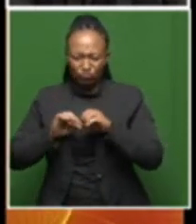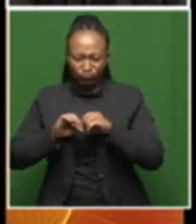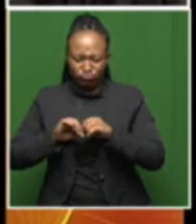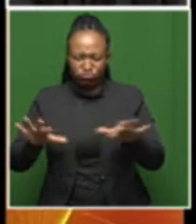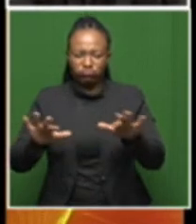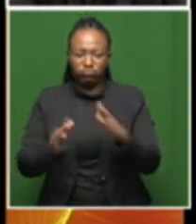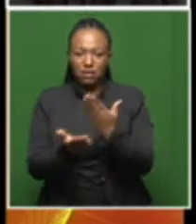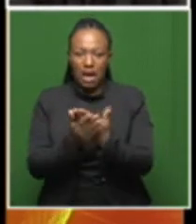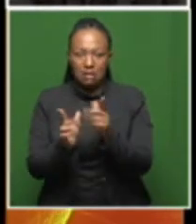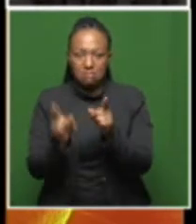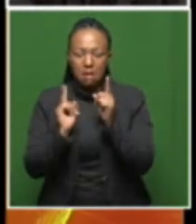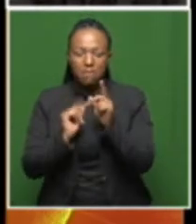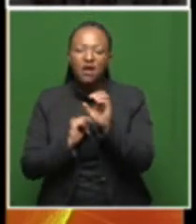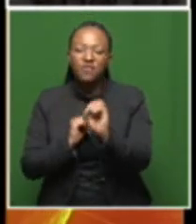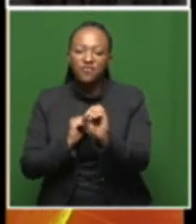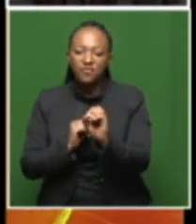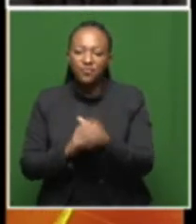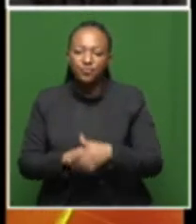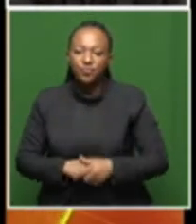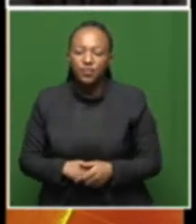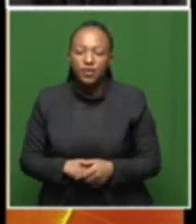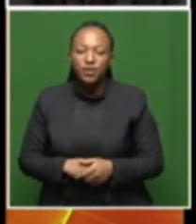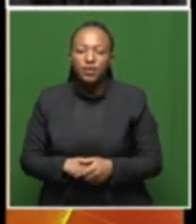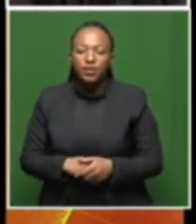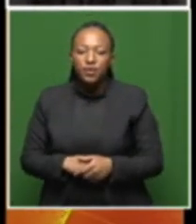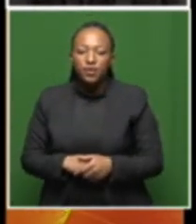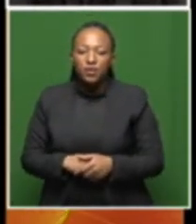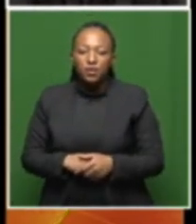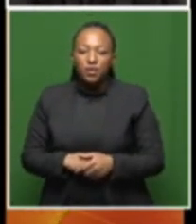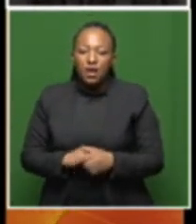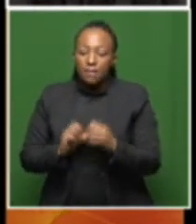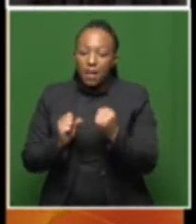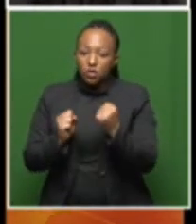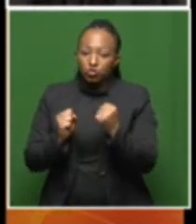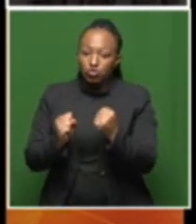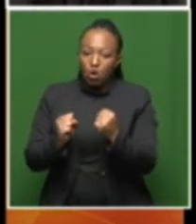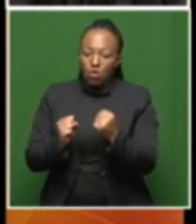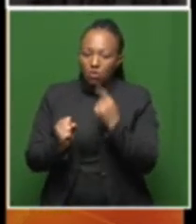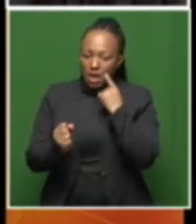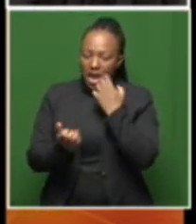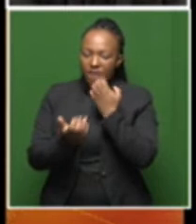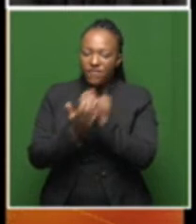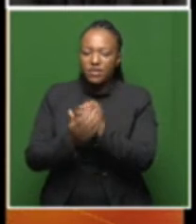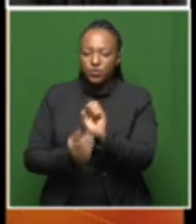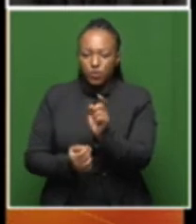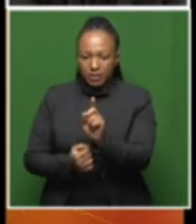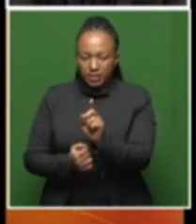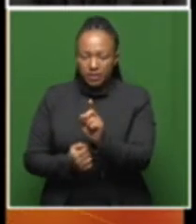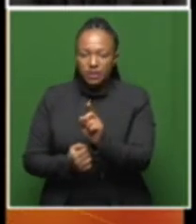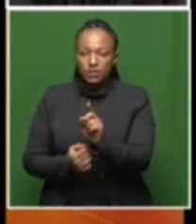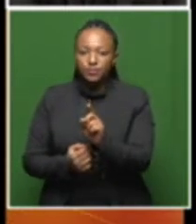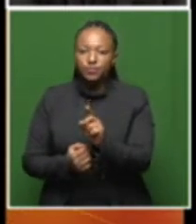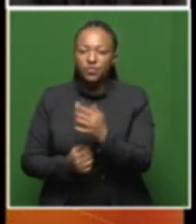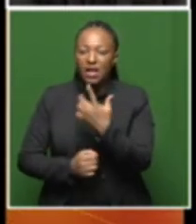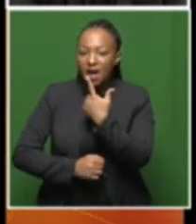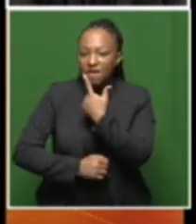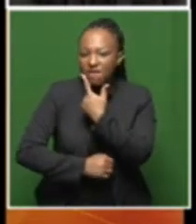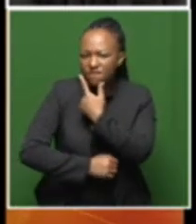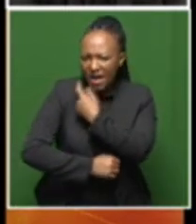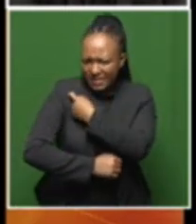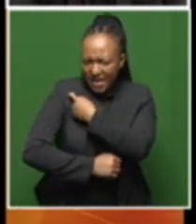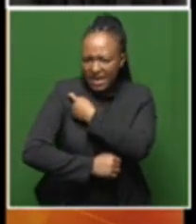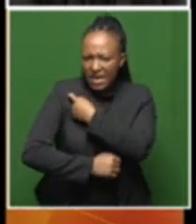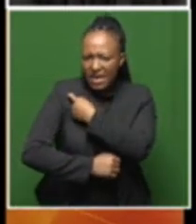other variants. One thing that is getting much stronger, the evidence, is that the vaccines show